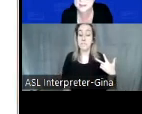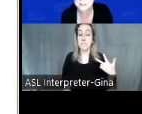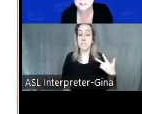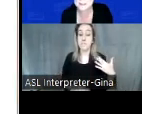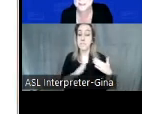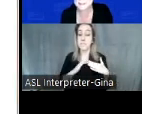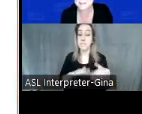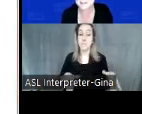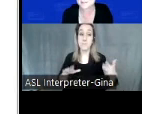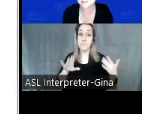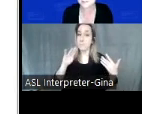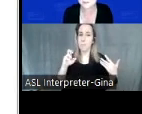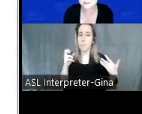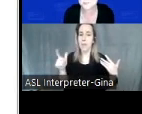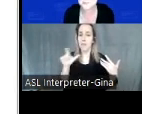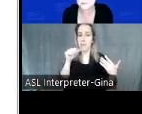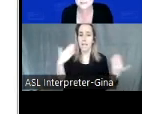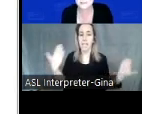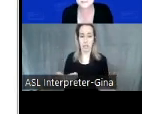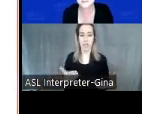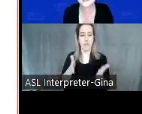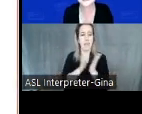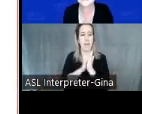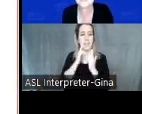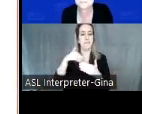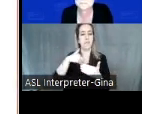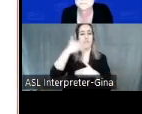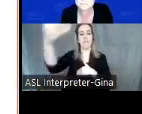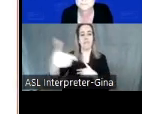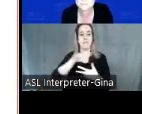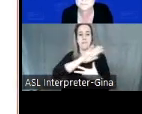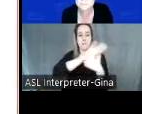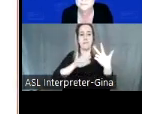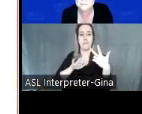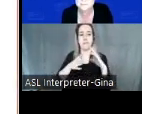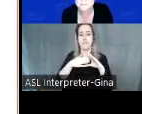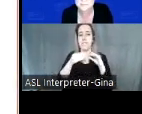Michael Horaci is not with us. I'll ask our registrar to put up our next speakers.